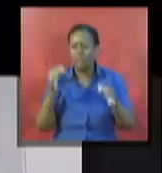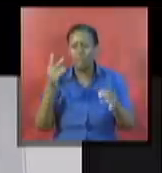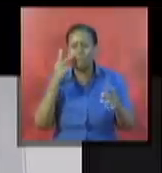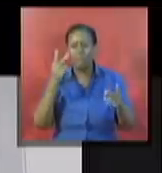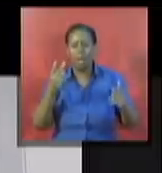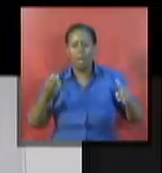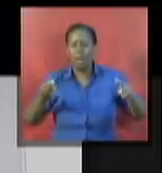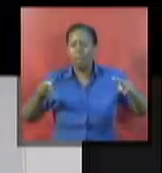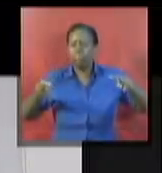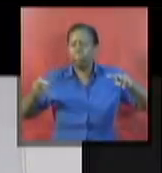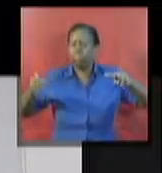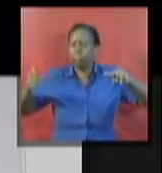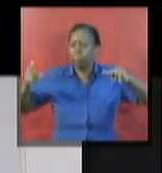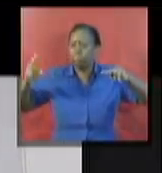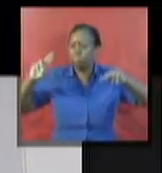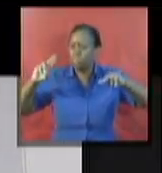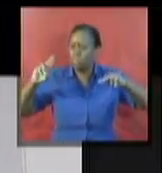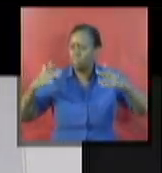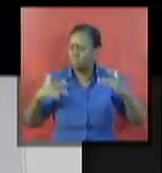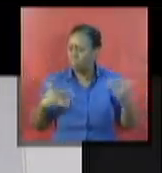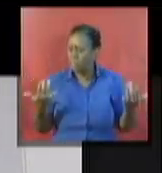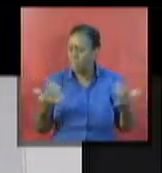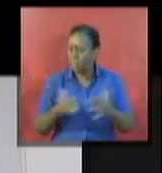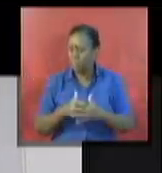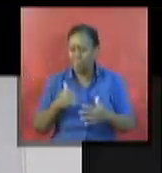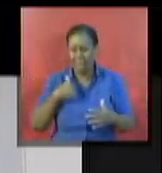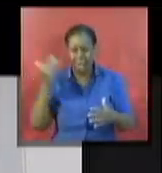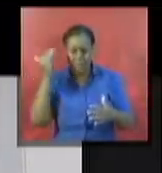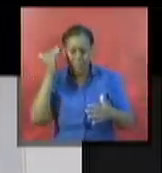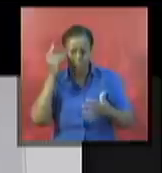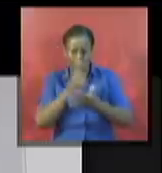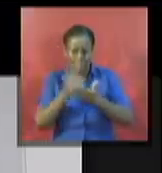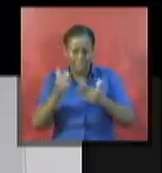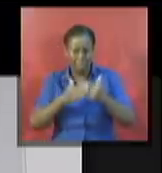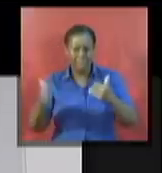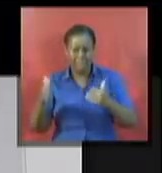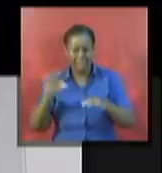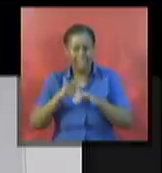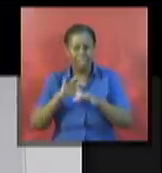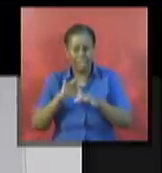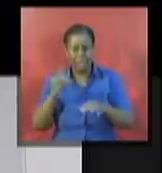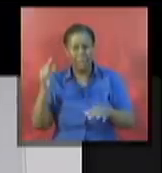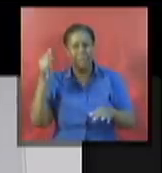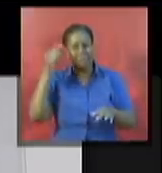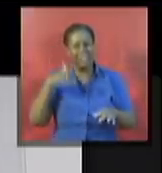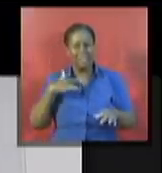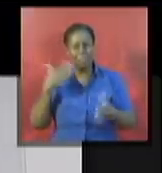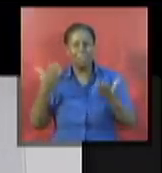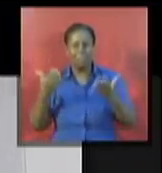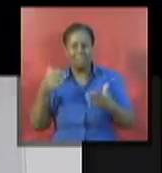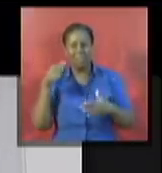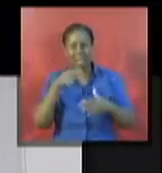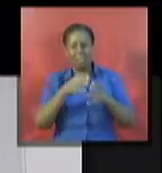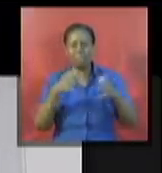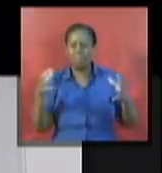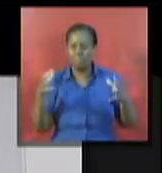week after the election, you all anticipated a spike in cases. So now, have you all identified, and how many